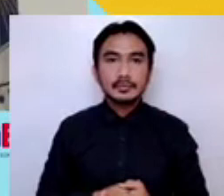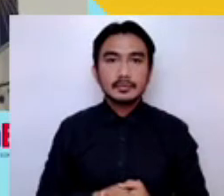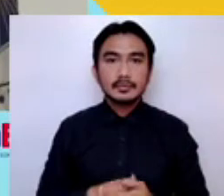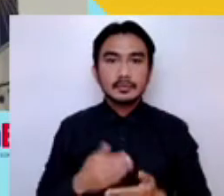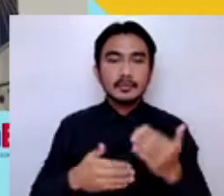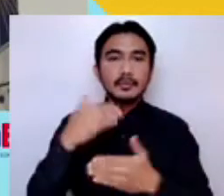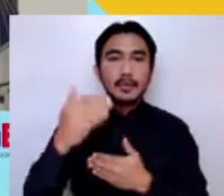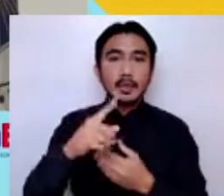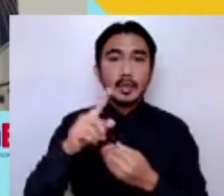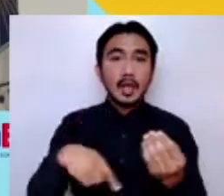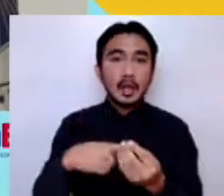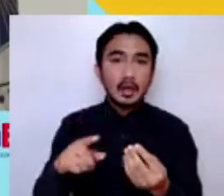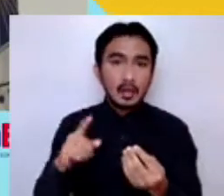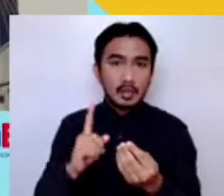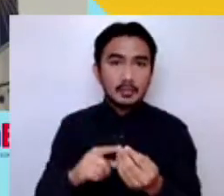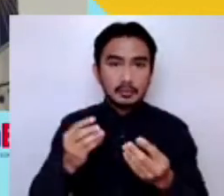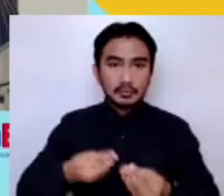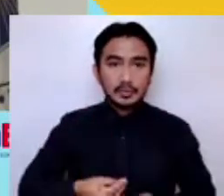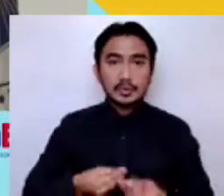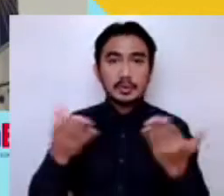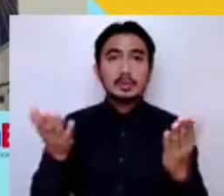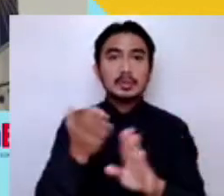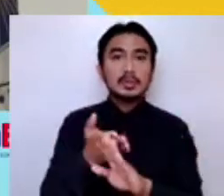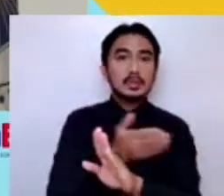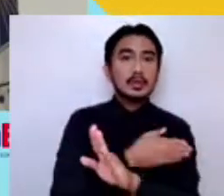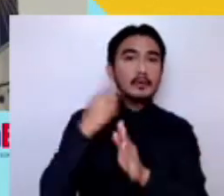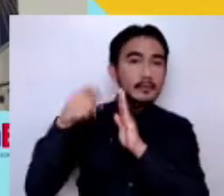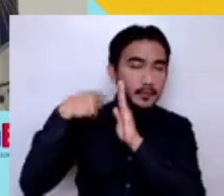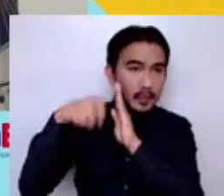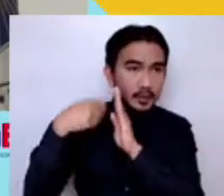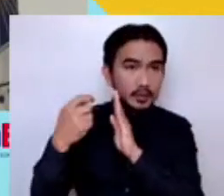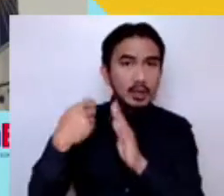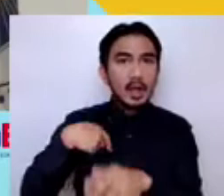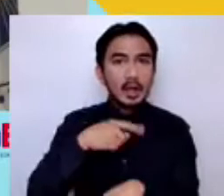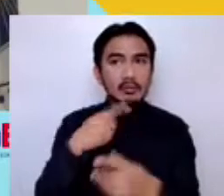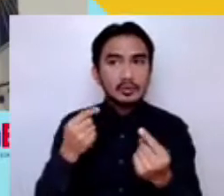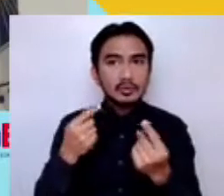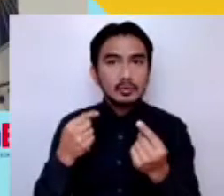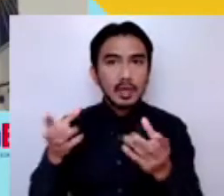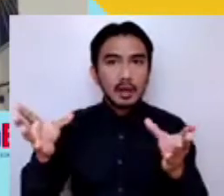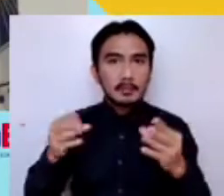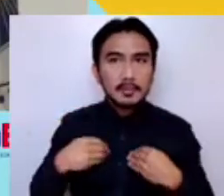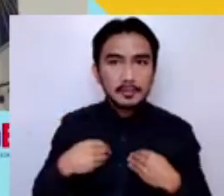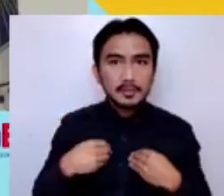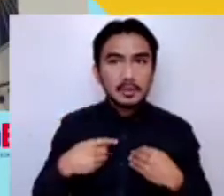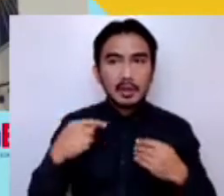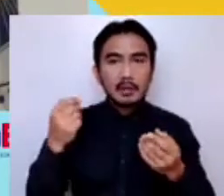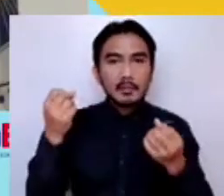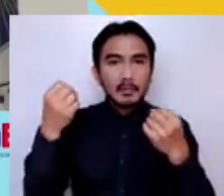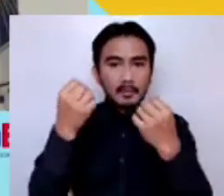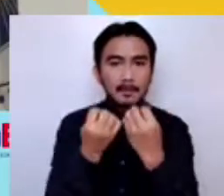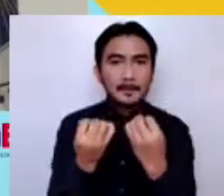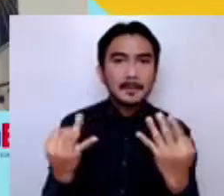this orientation videos, we have received numerous information from the field that